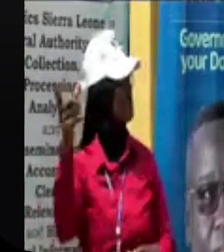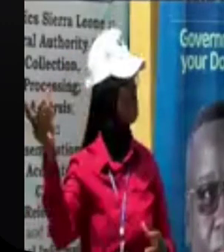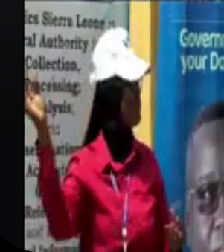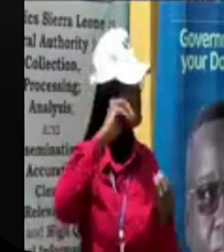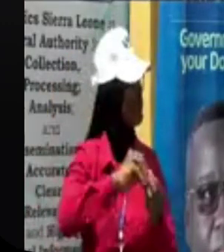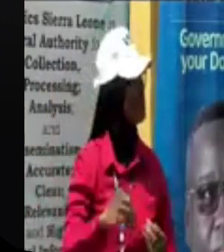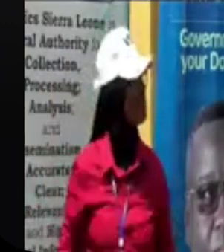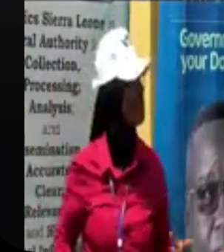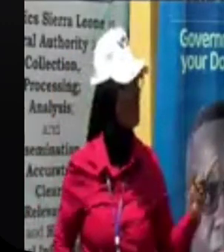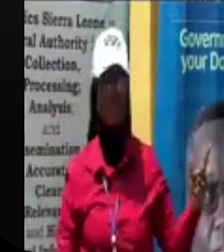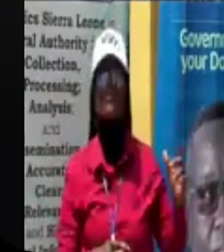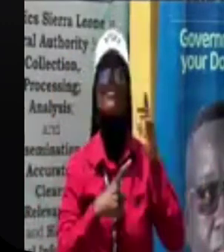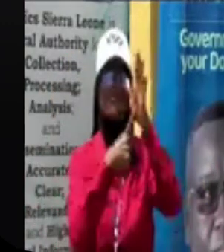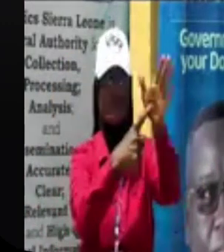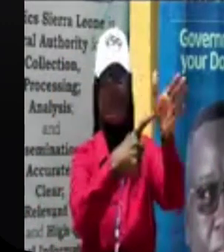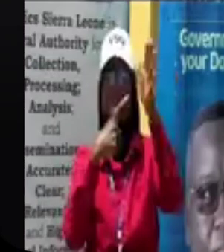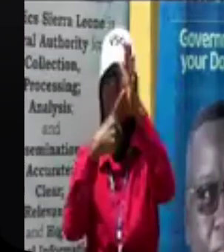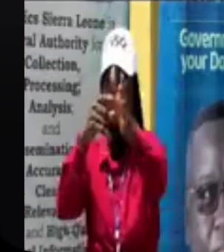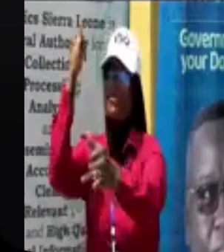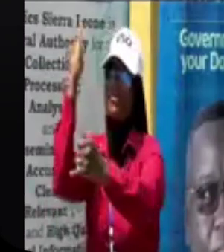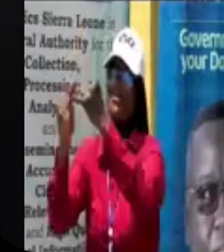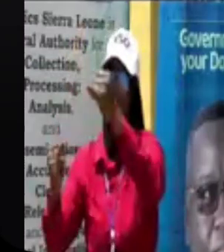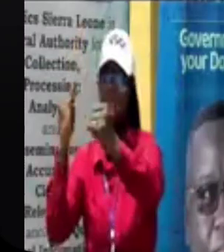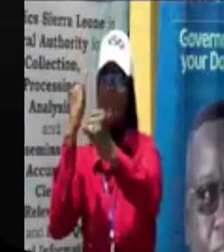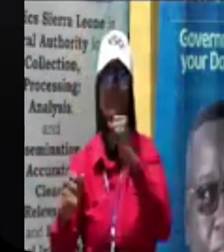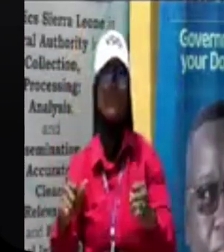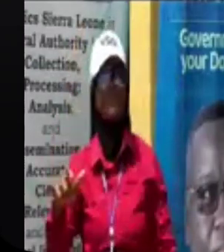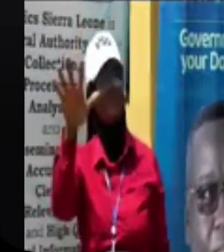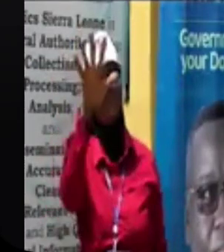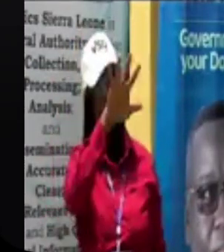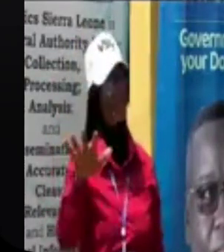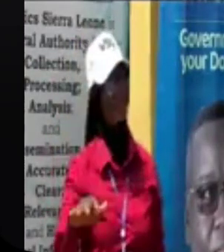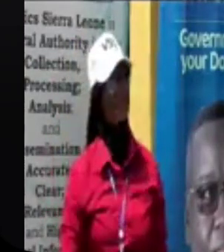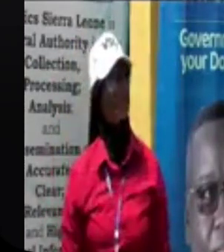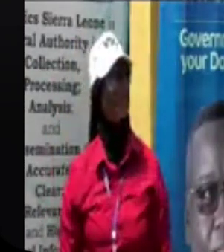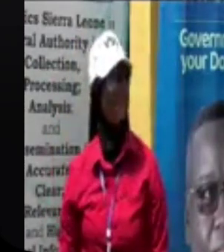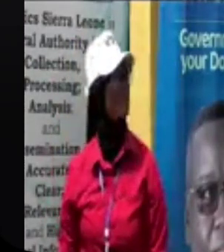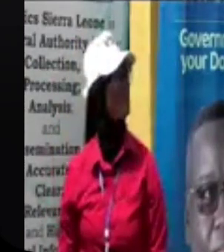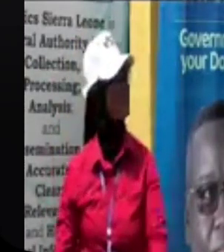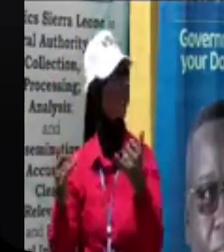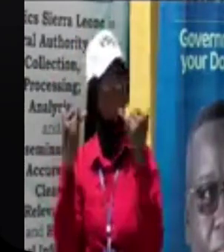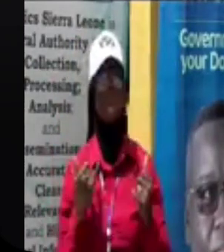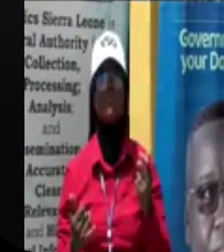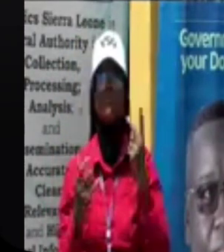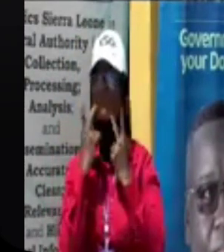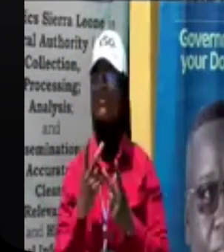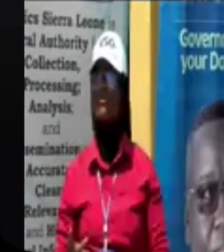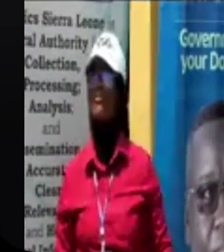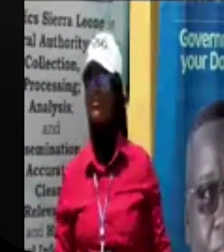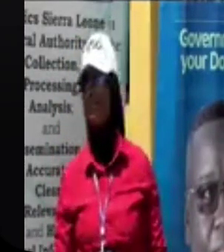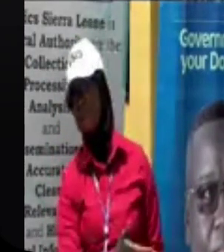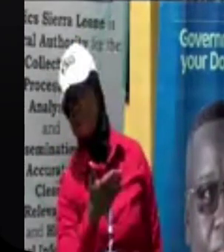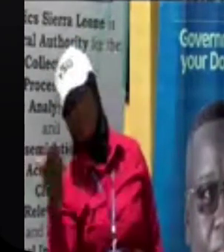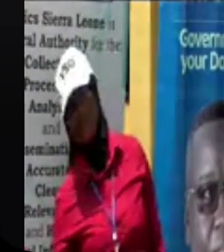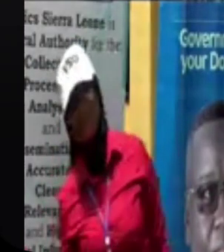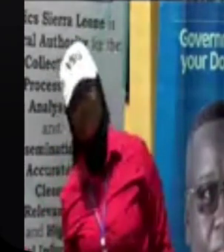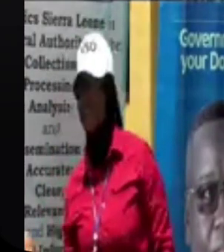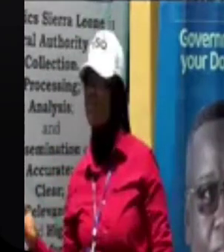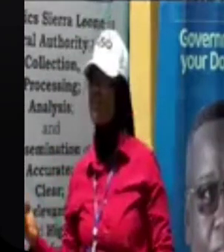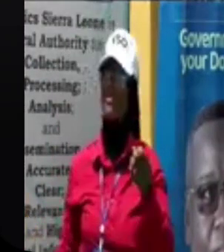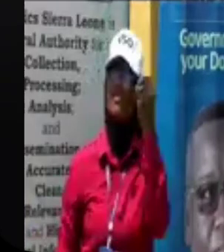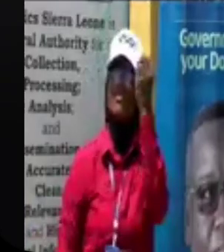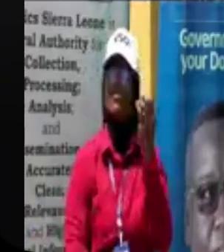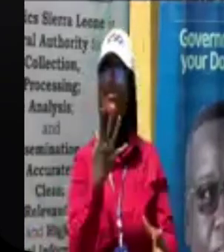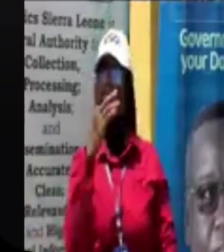comrade. Therefore, introduce the final comrade at this platform. So now, let's see if we get born in question, quick,